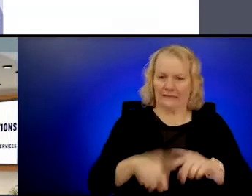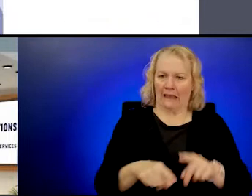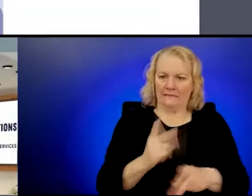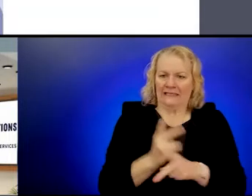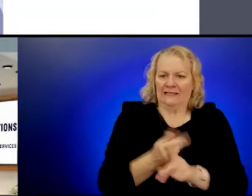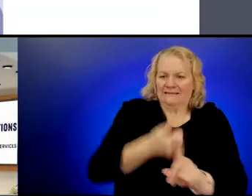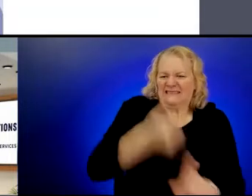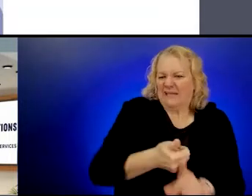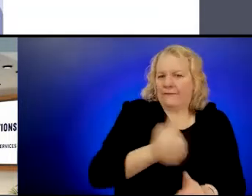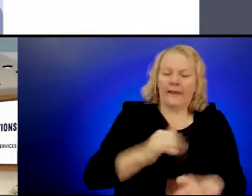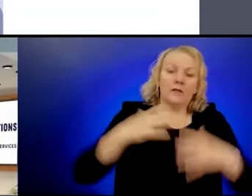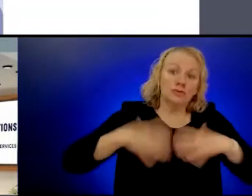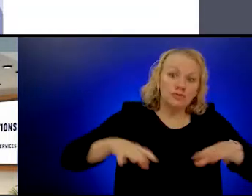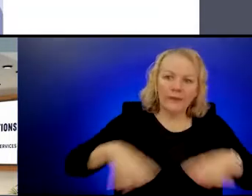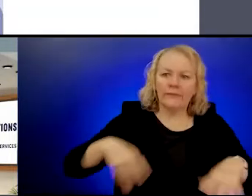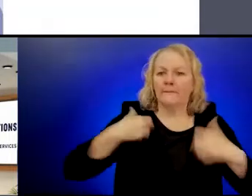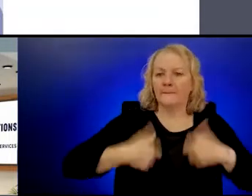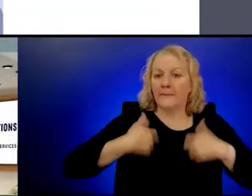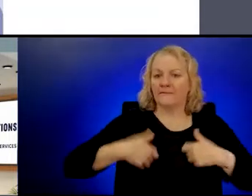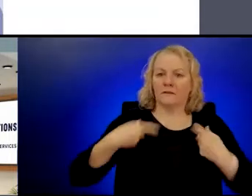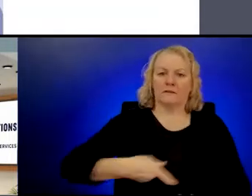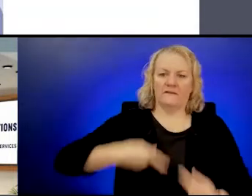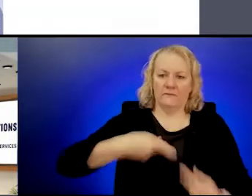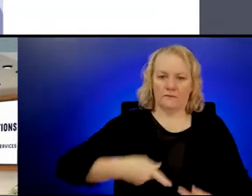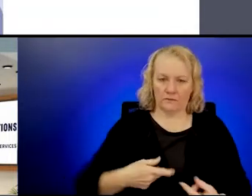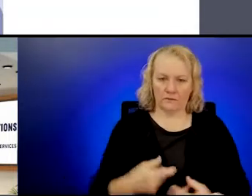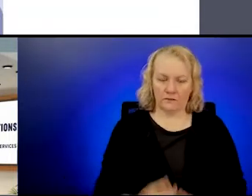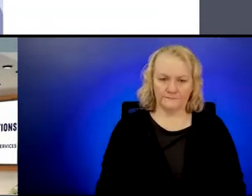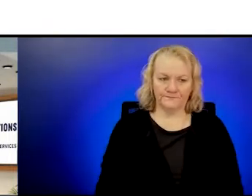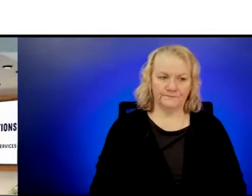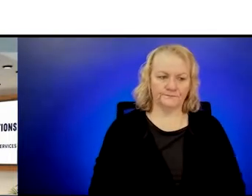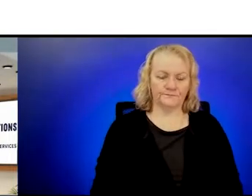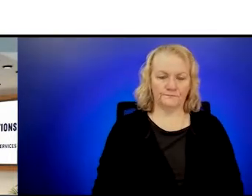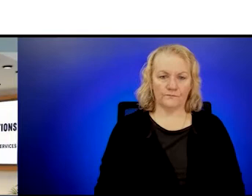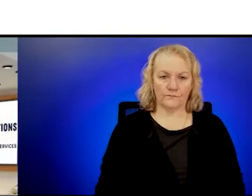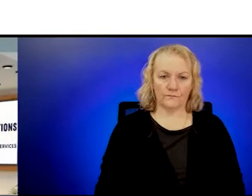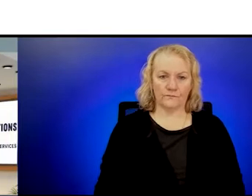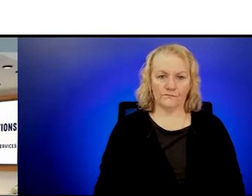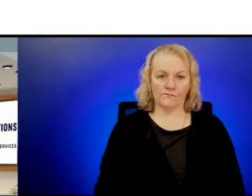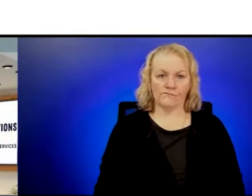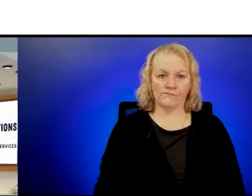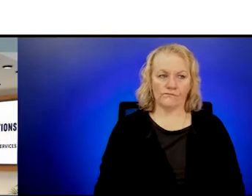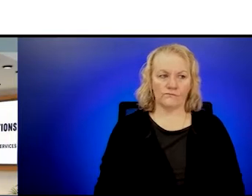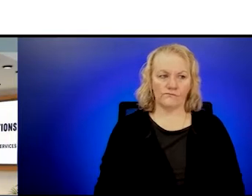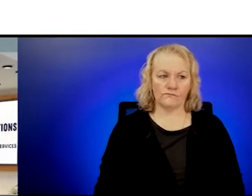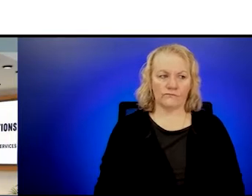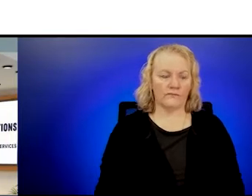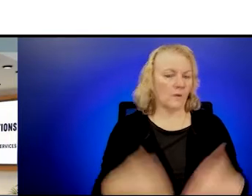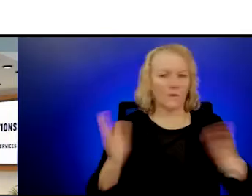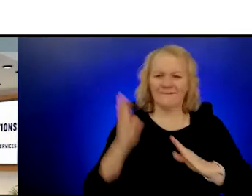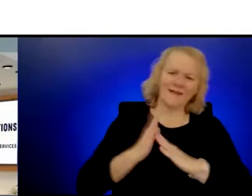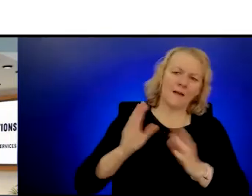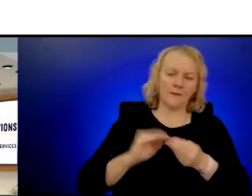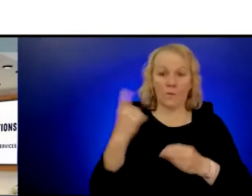difficulty dressing or bathing, or adults with disabilities. So what's the #1 disability